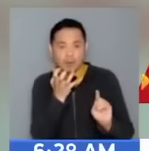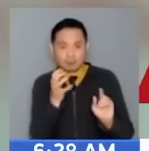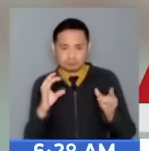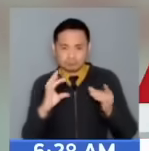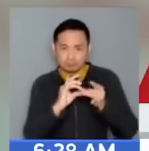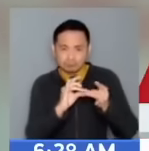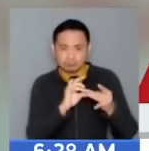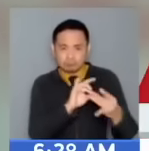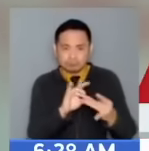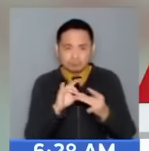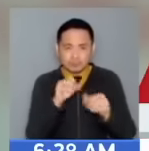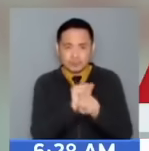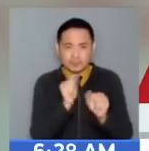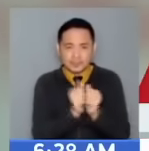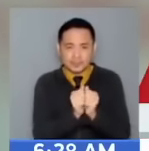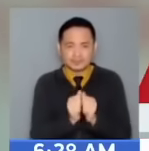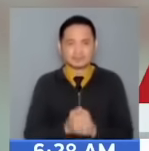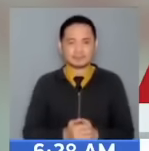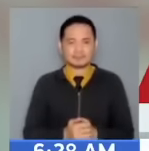SB19.